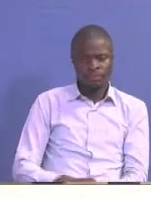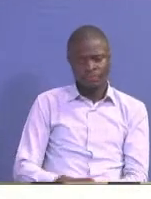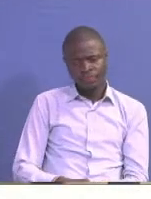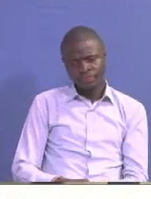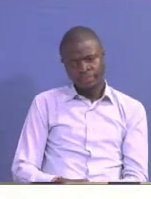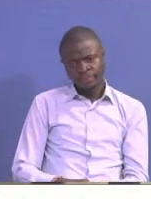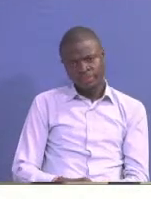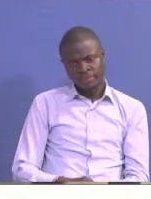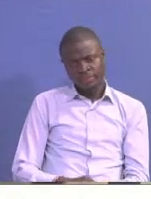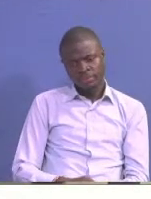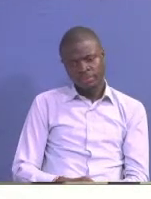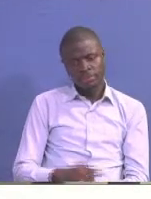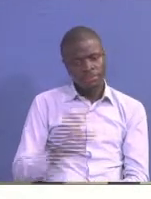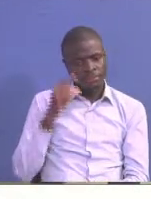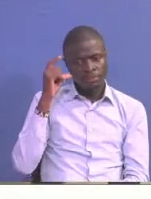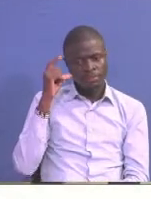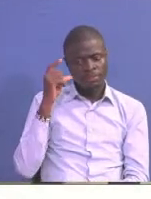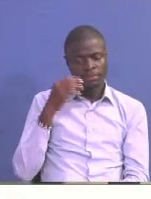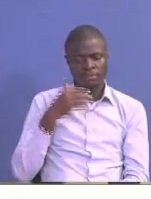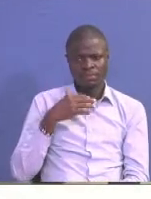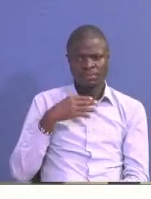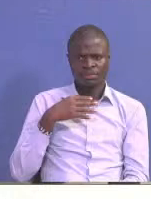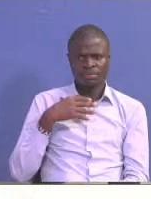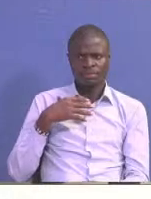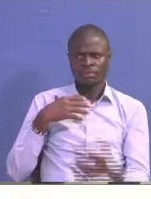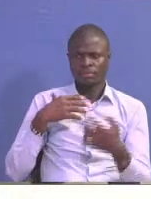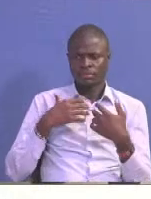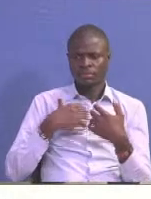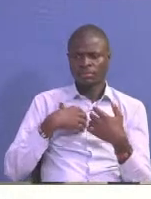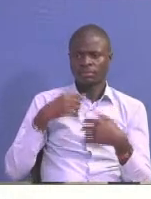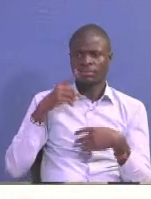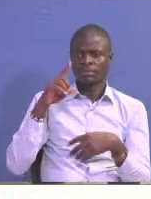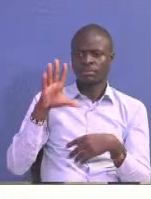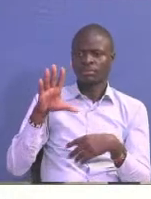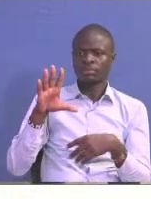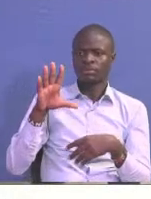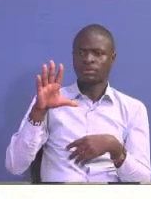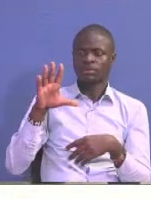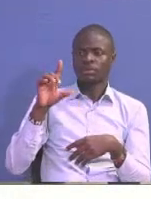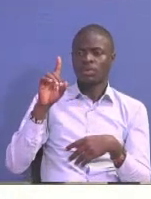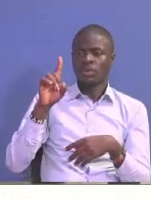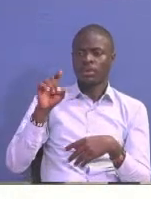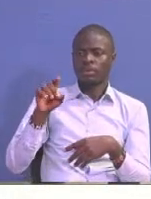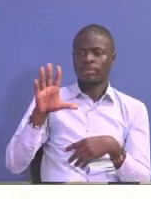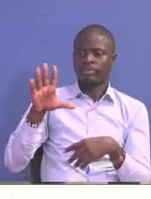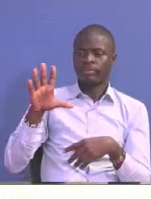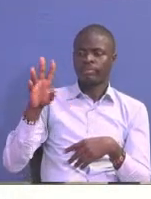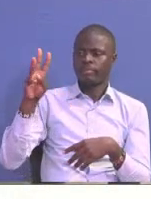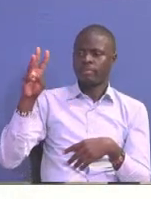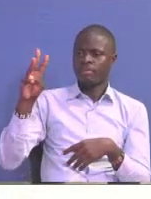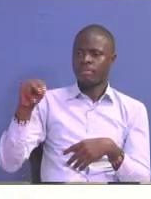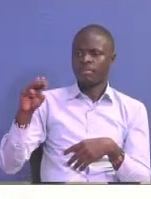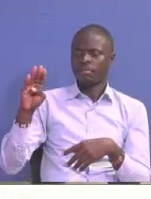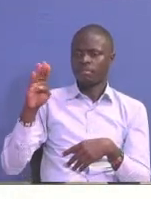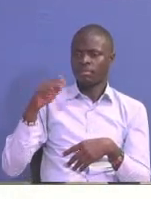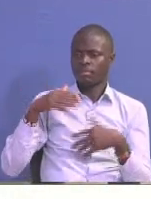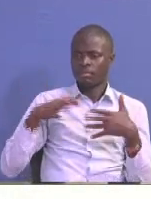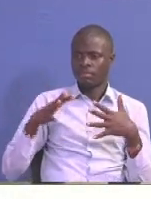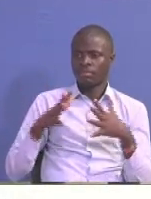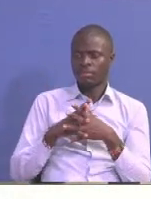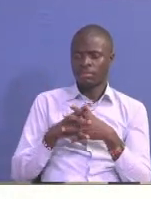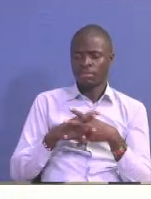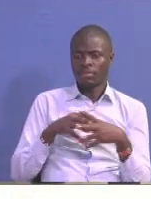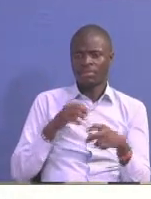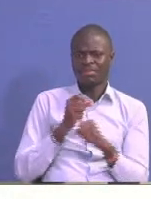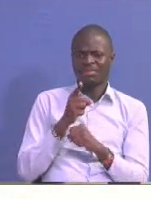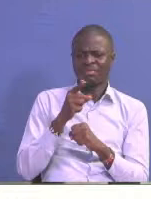And China has the population of 1.5 billion people. Do you hear of unemployment in